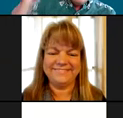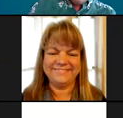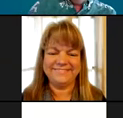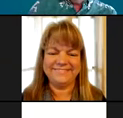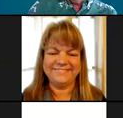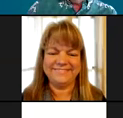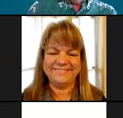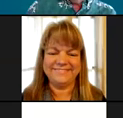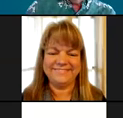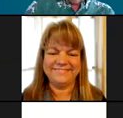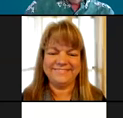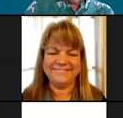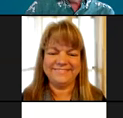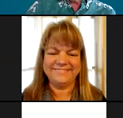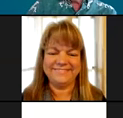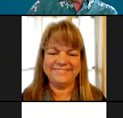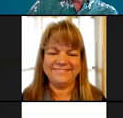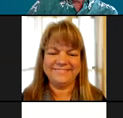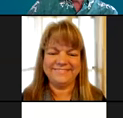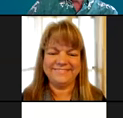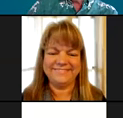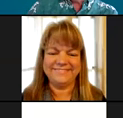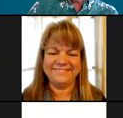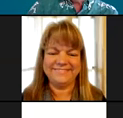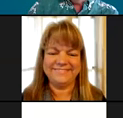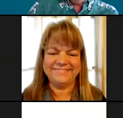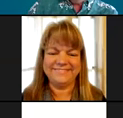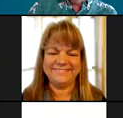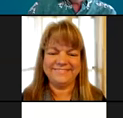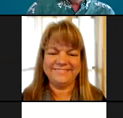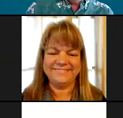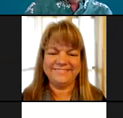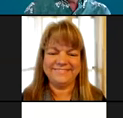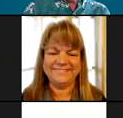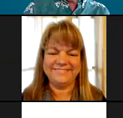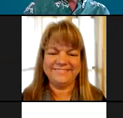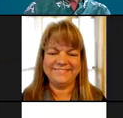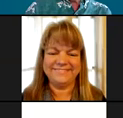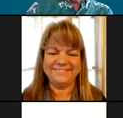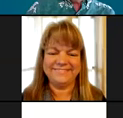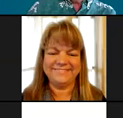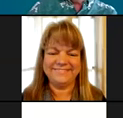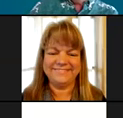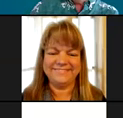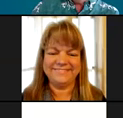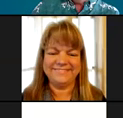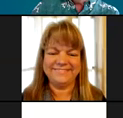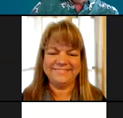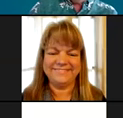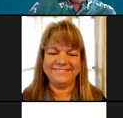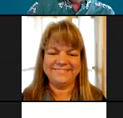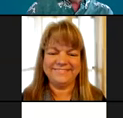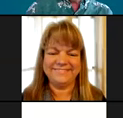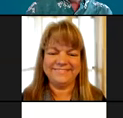are, other types of inquiries you might get at the help desk. Where is the session? Once again, we're going to have